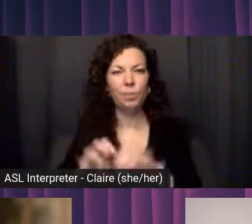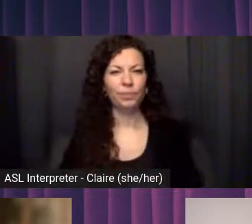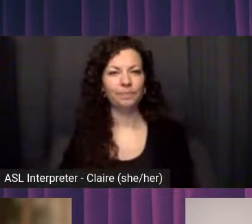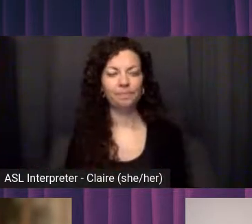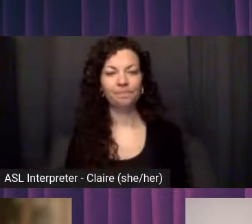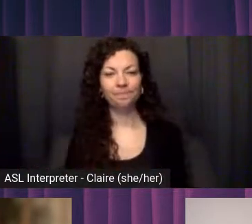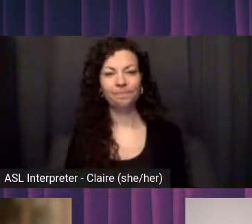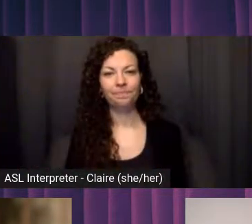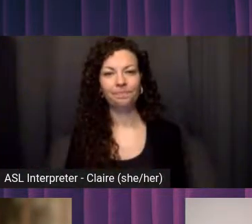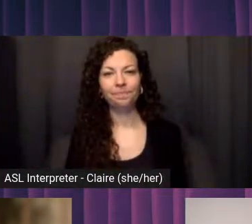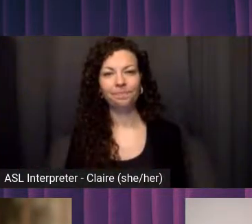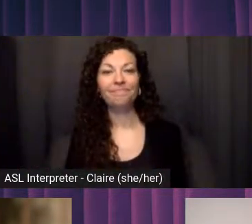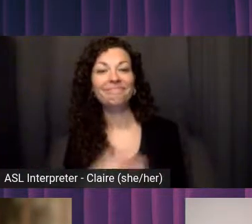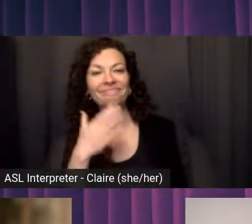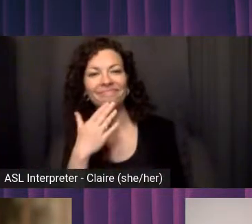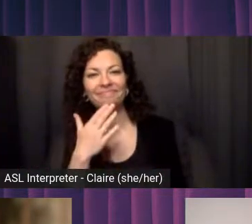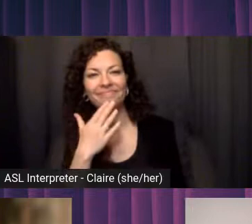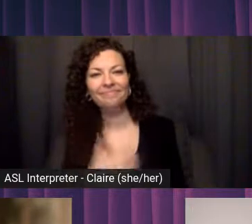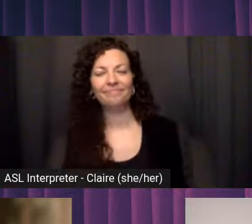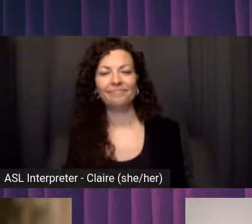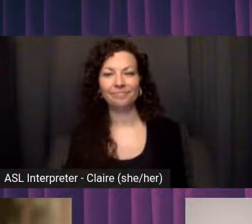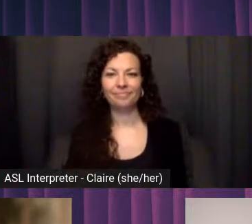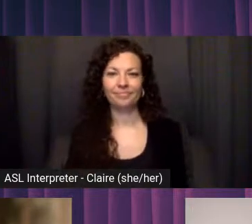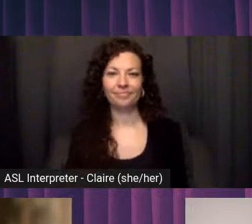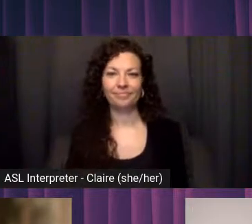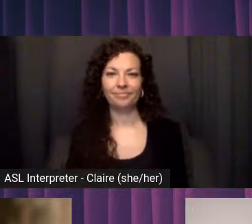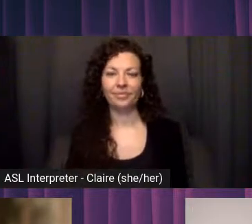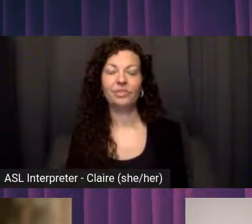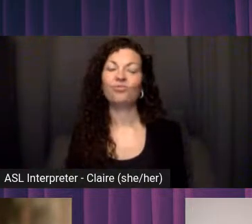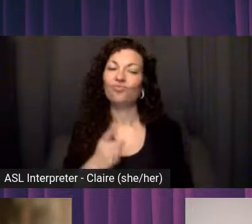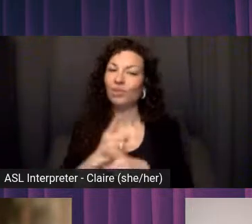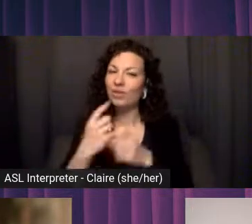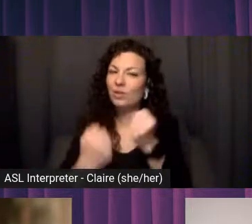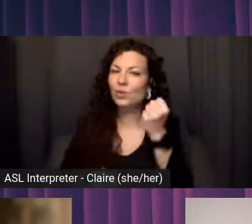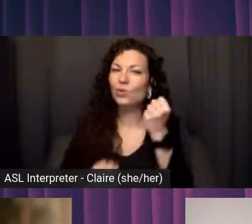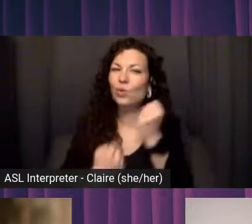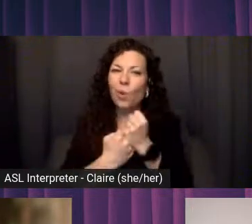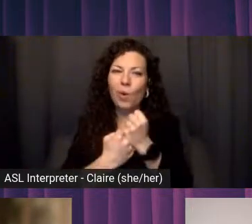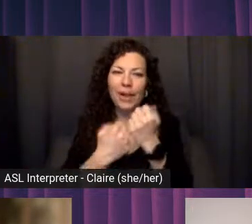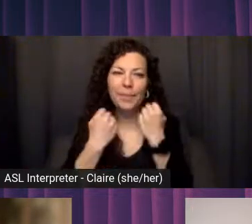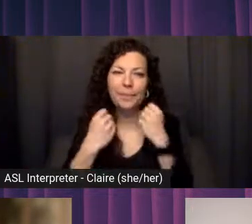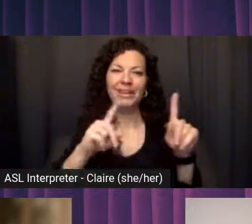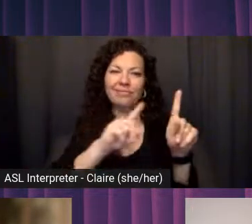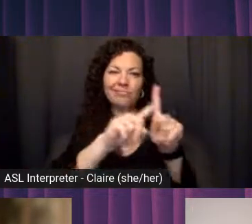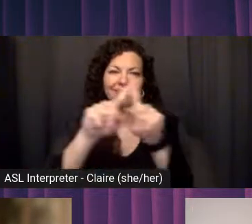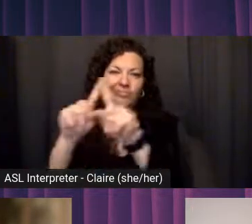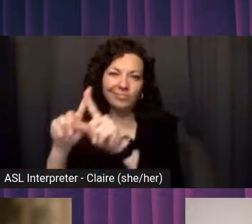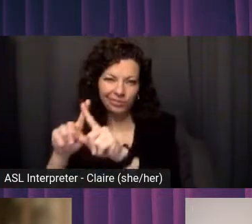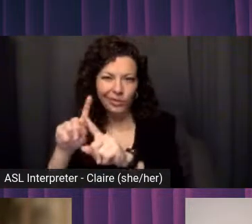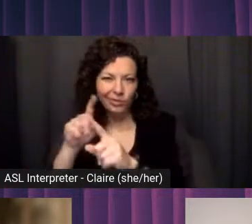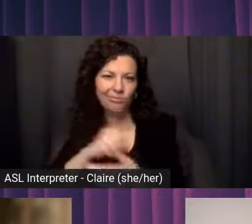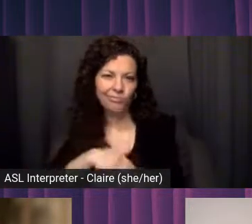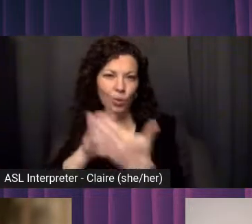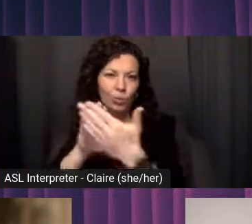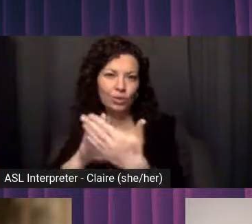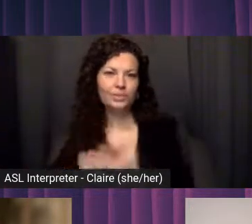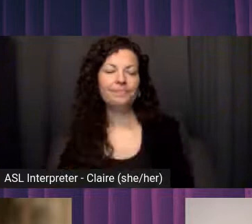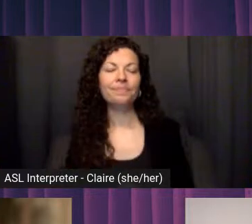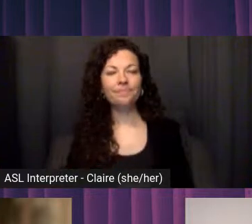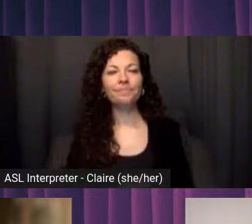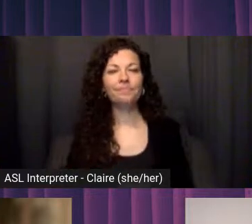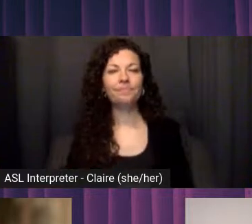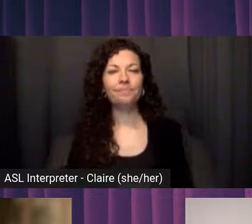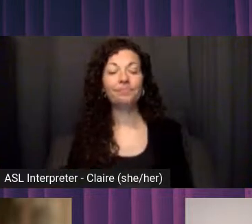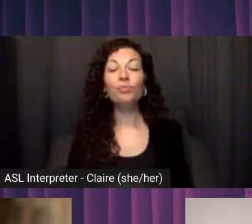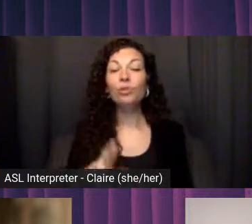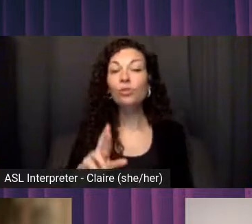Thank you. Support comes in many forms. Renee, how can we support the work